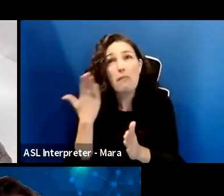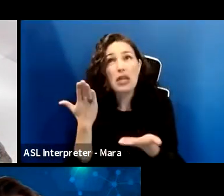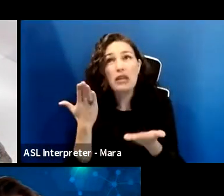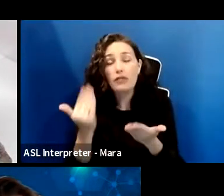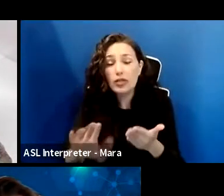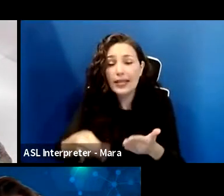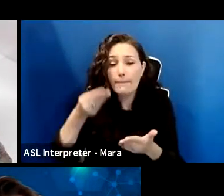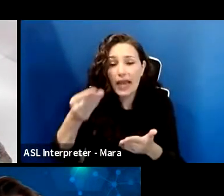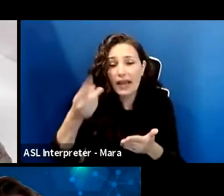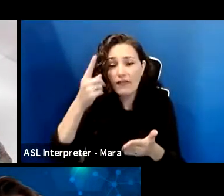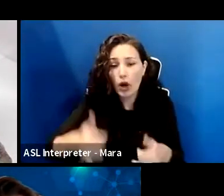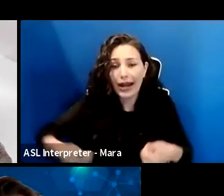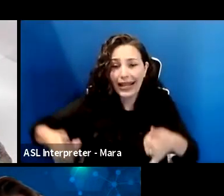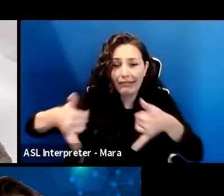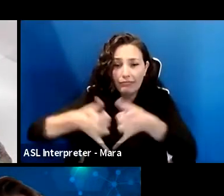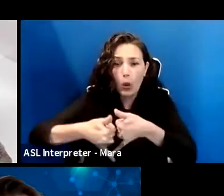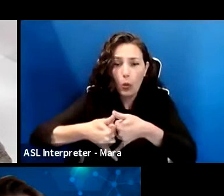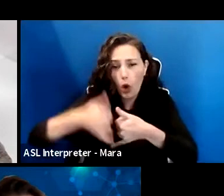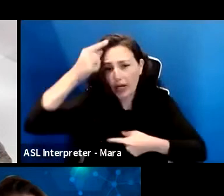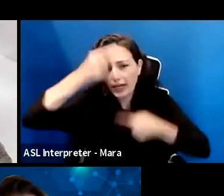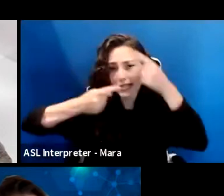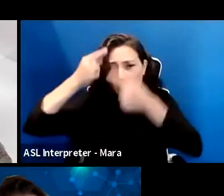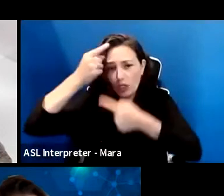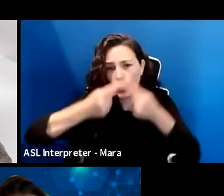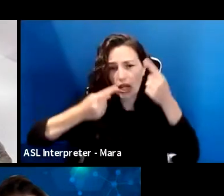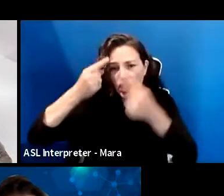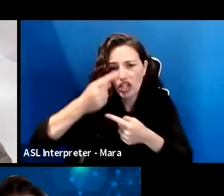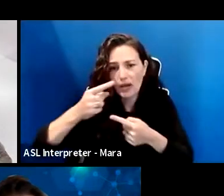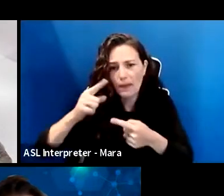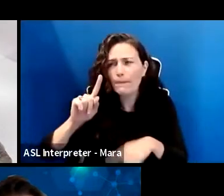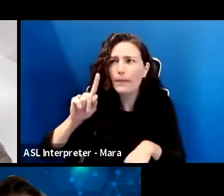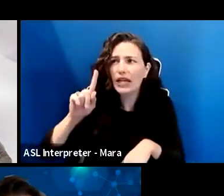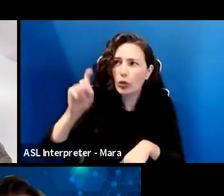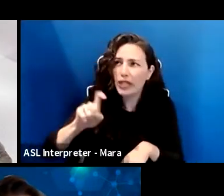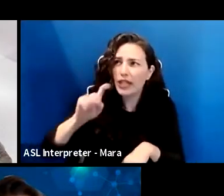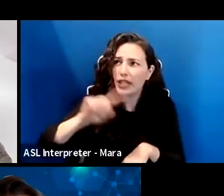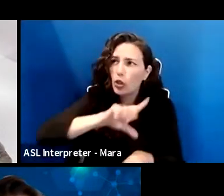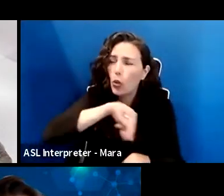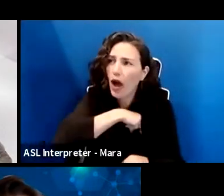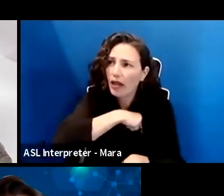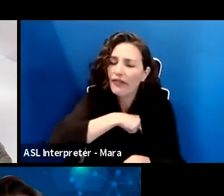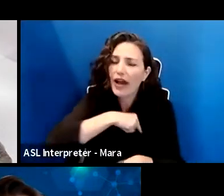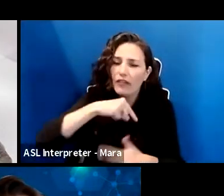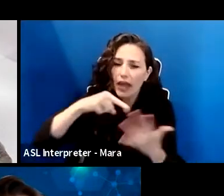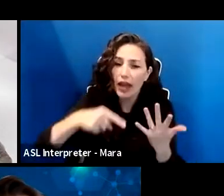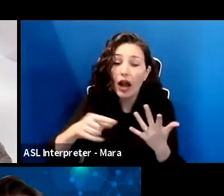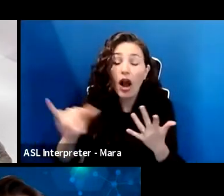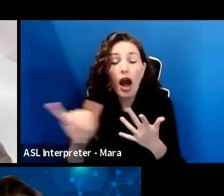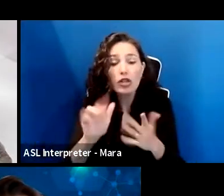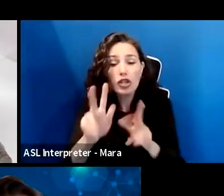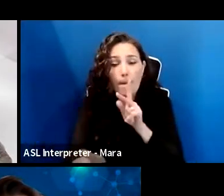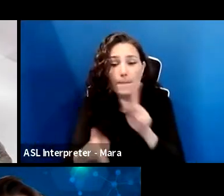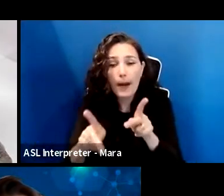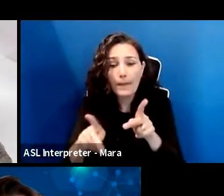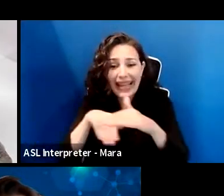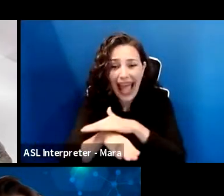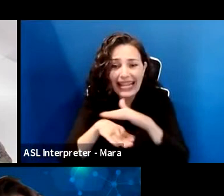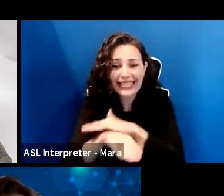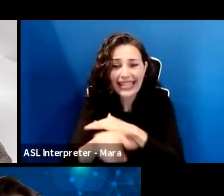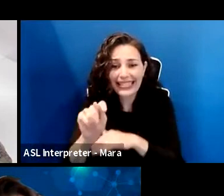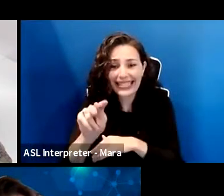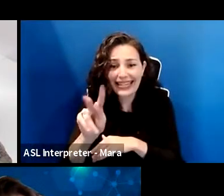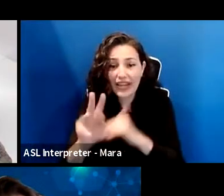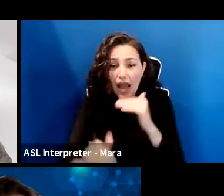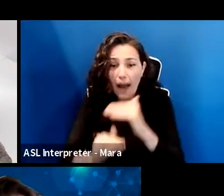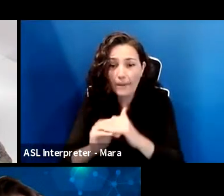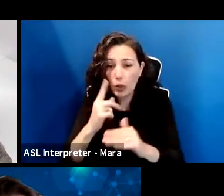do the screenings that you have to do in order to qualify for that consideration. You can put it on public access television for 1 year. That's